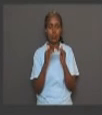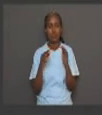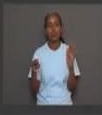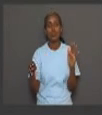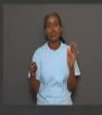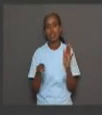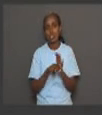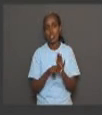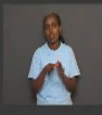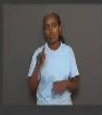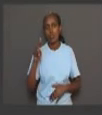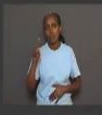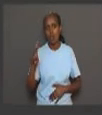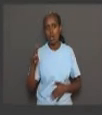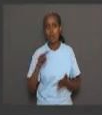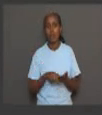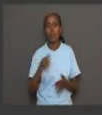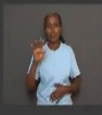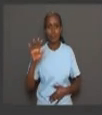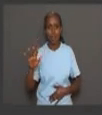is equal to minus